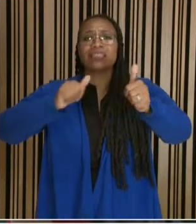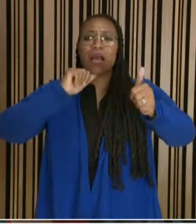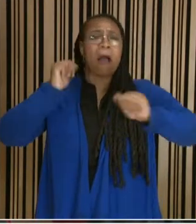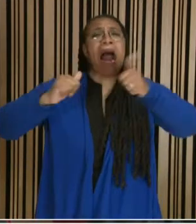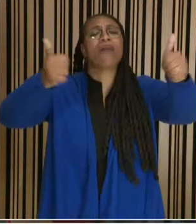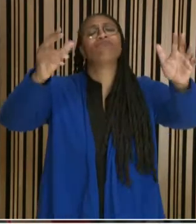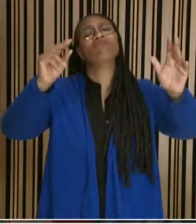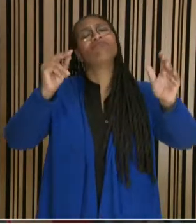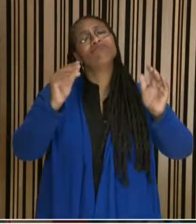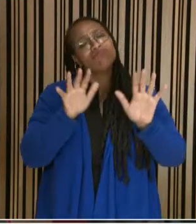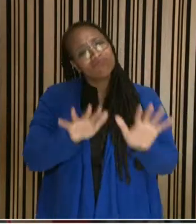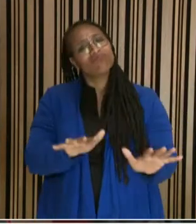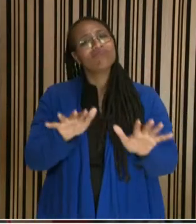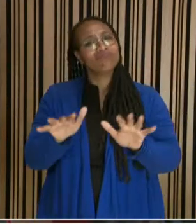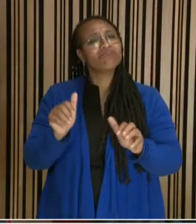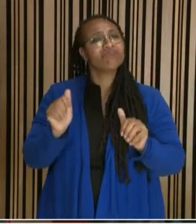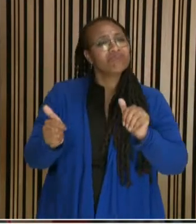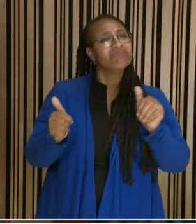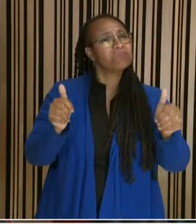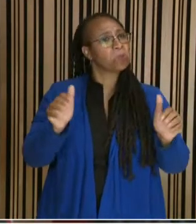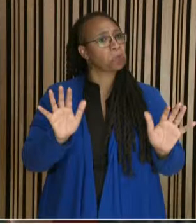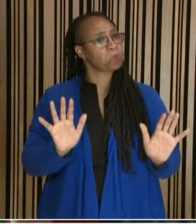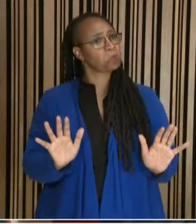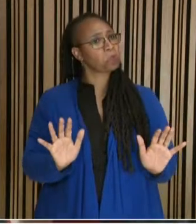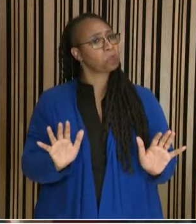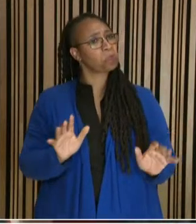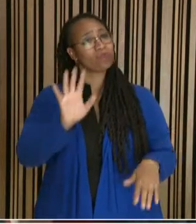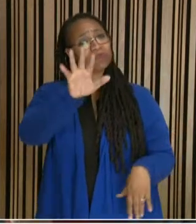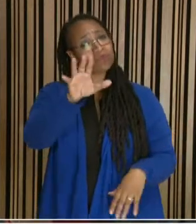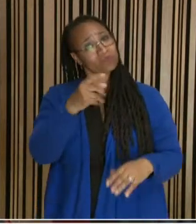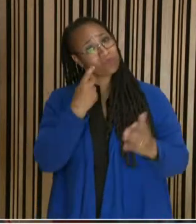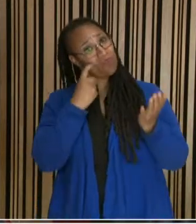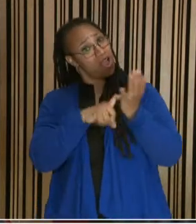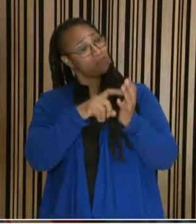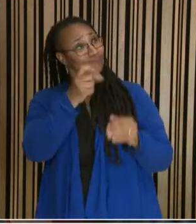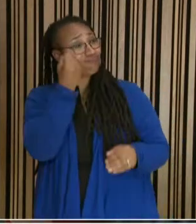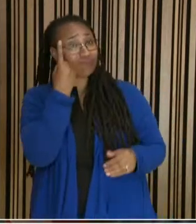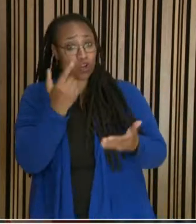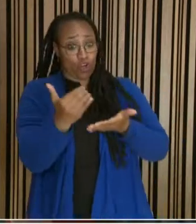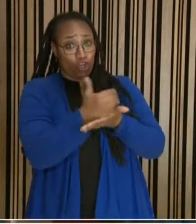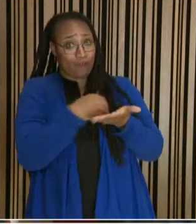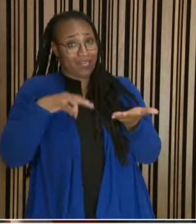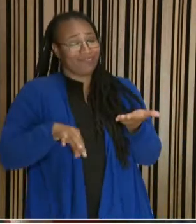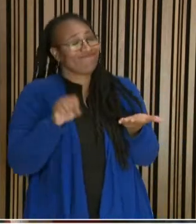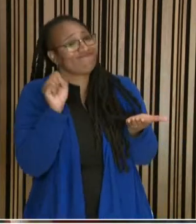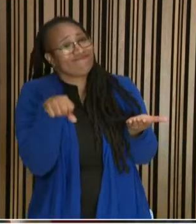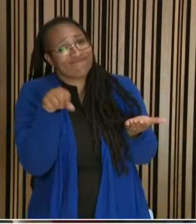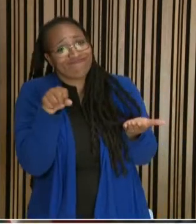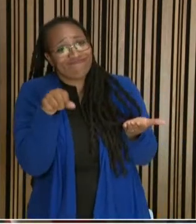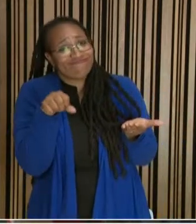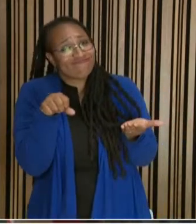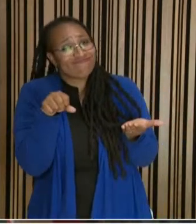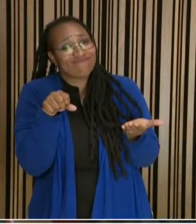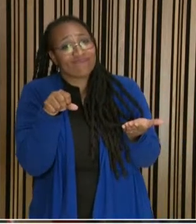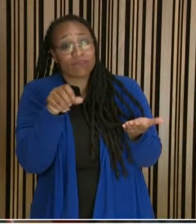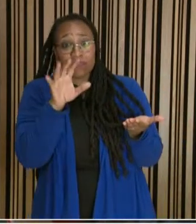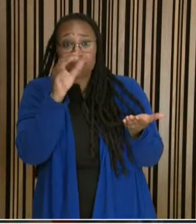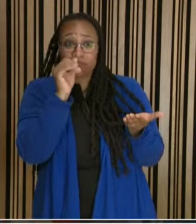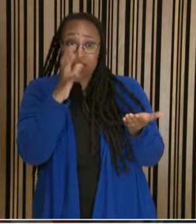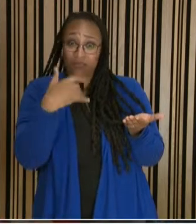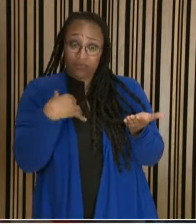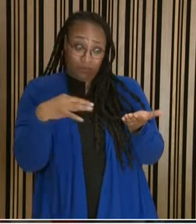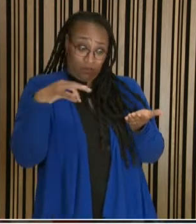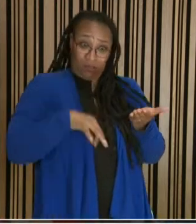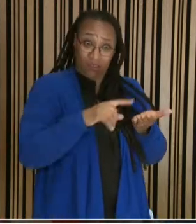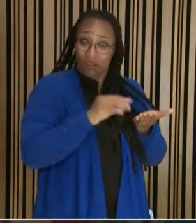they generate has to be recognized. I hope we don't collect anything from the cameras, because you know what that would mean? People